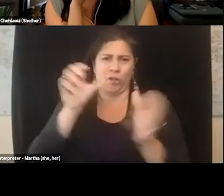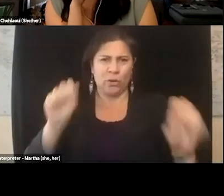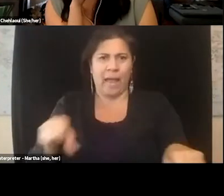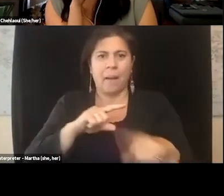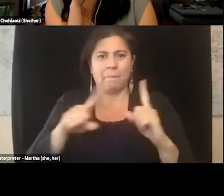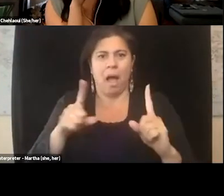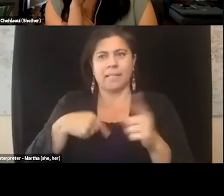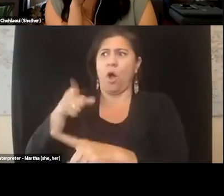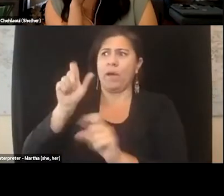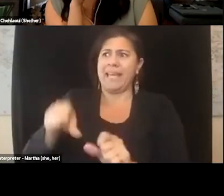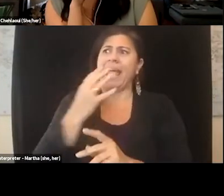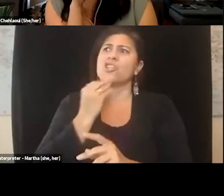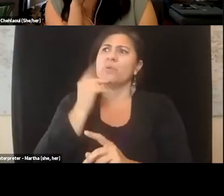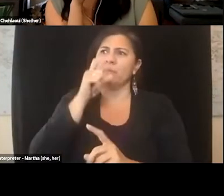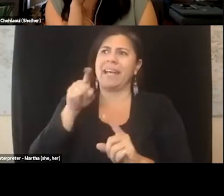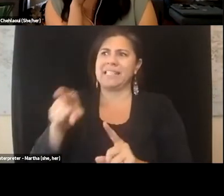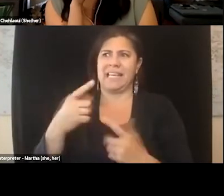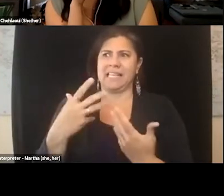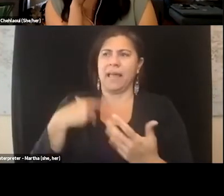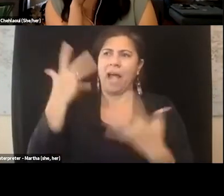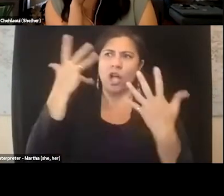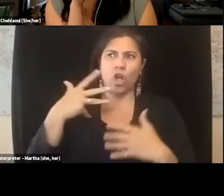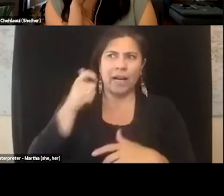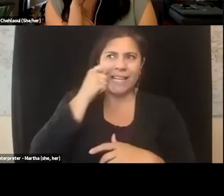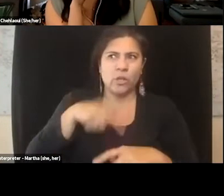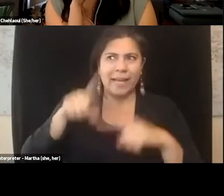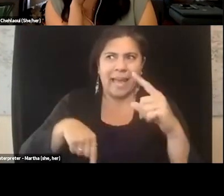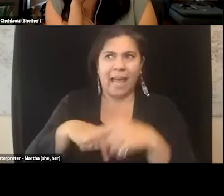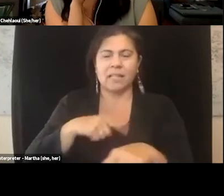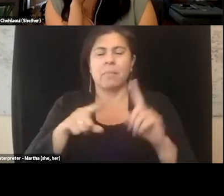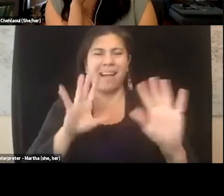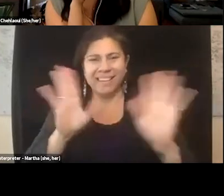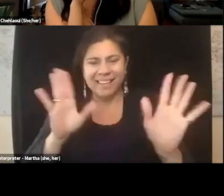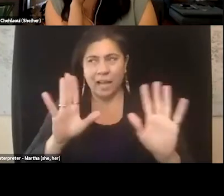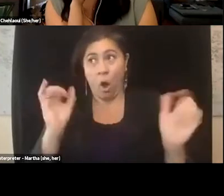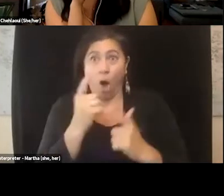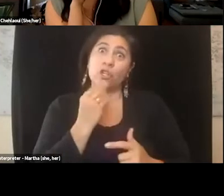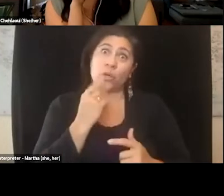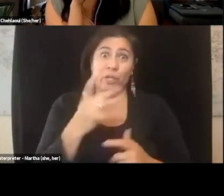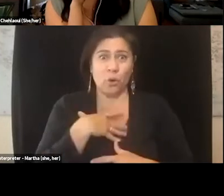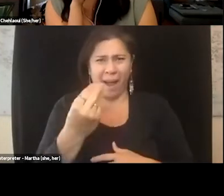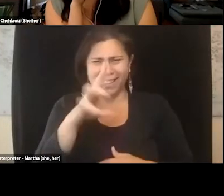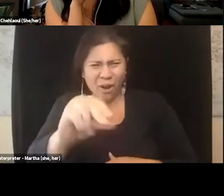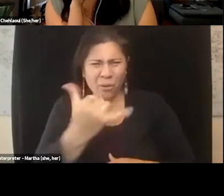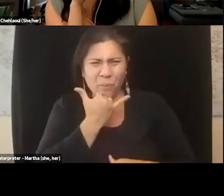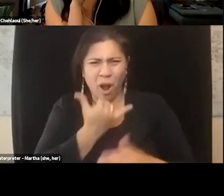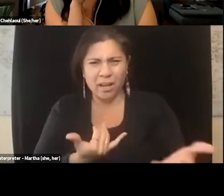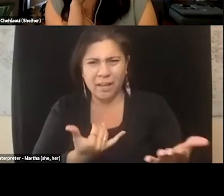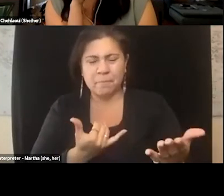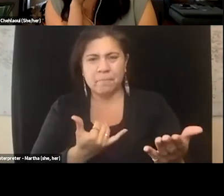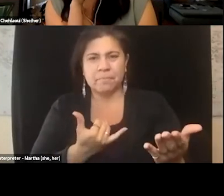brown skin? The Jews are all Caucasian, Ashkenazi, right? Wrong. But regardless, it creates that set